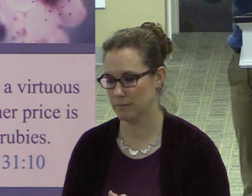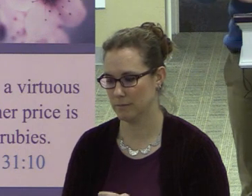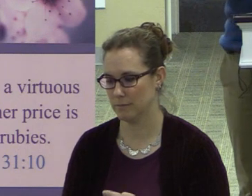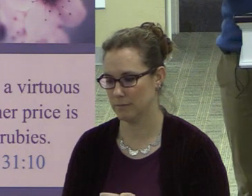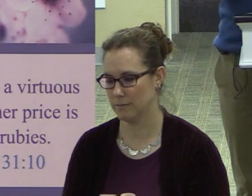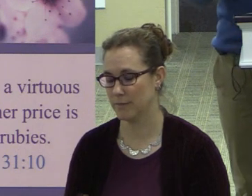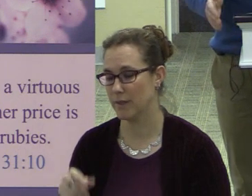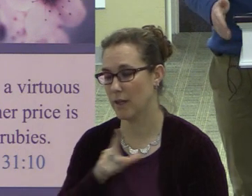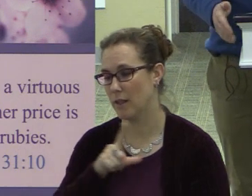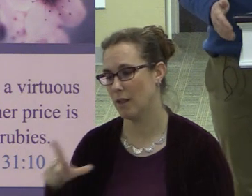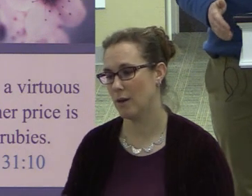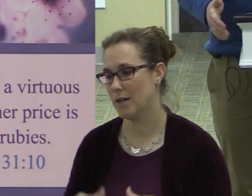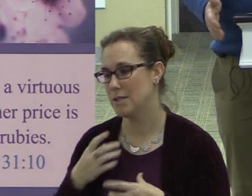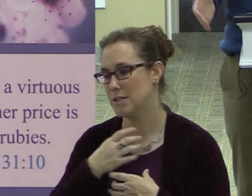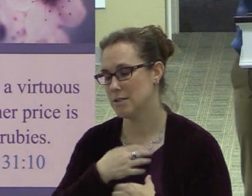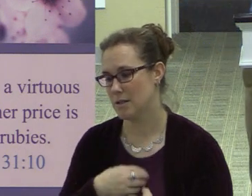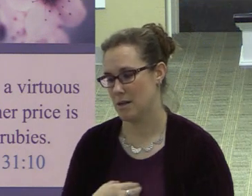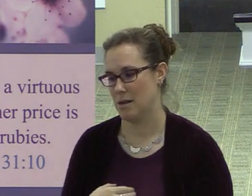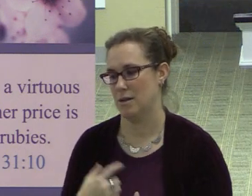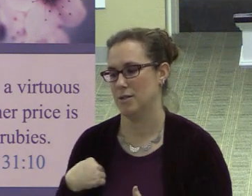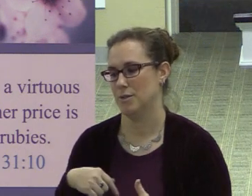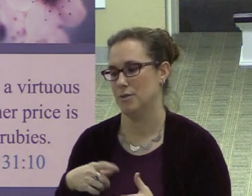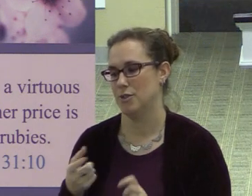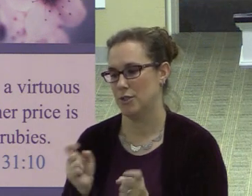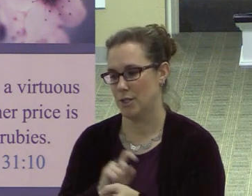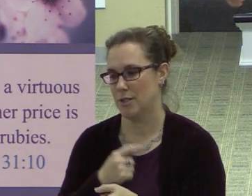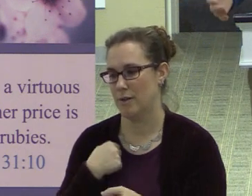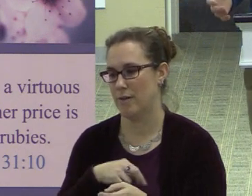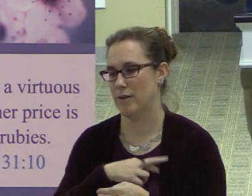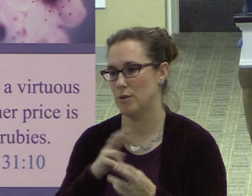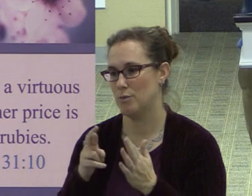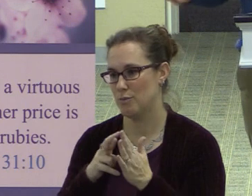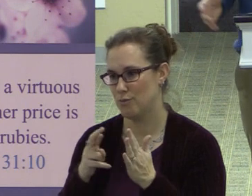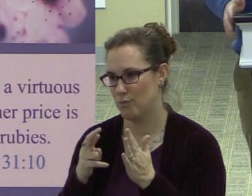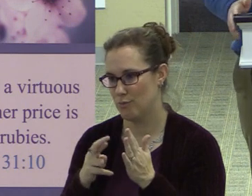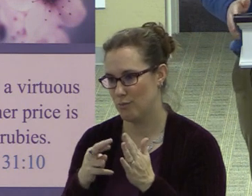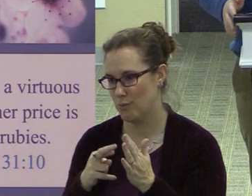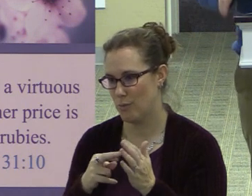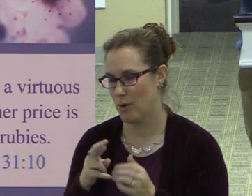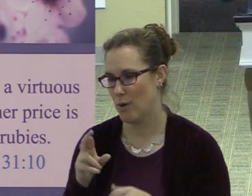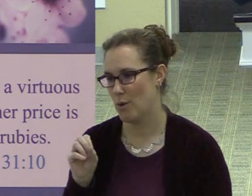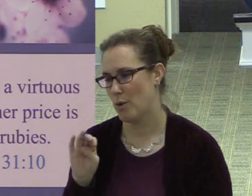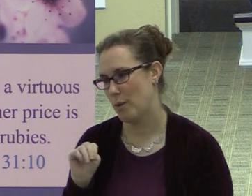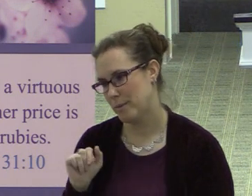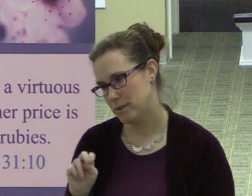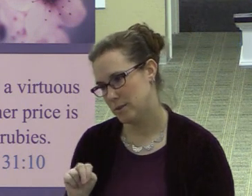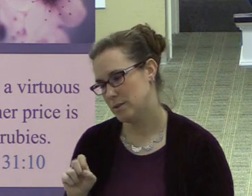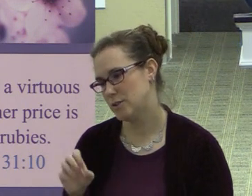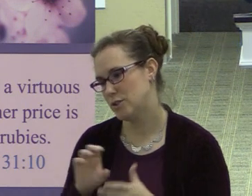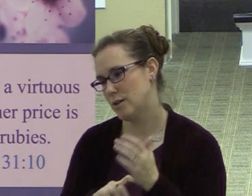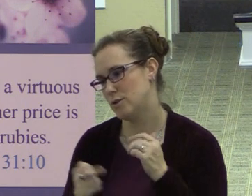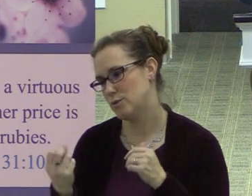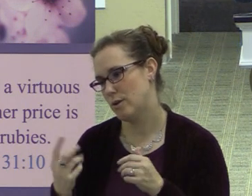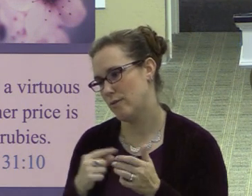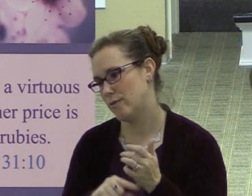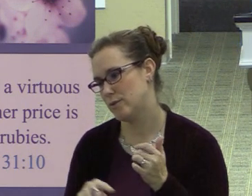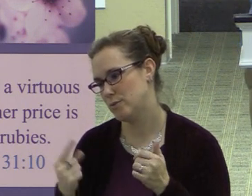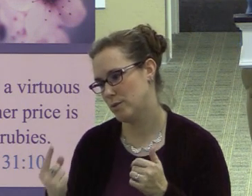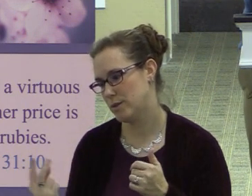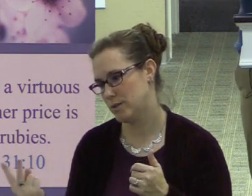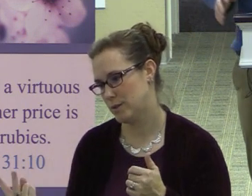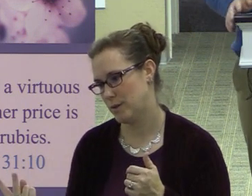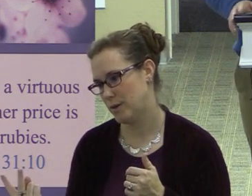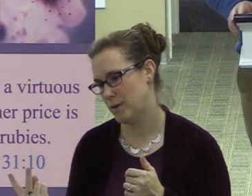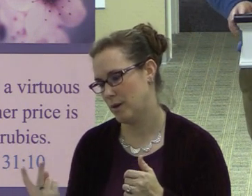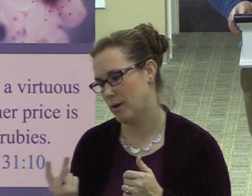The Lord desires to change us. We know that from Romans 12, 1 and 2, other places throughout. He genuinely desires to mold and make you